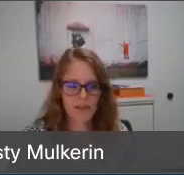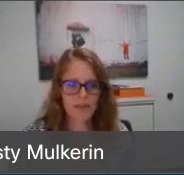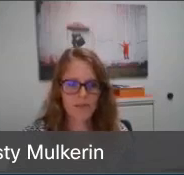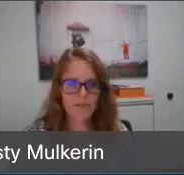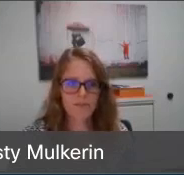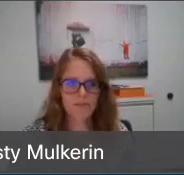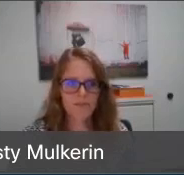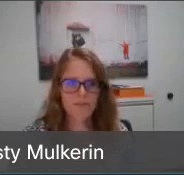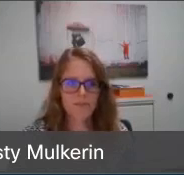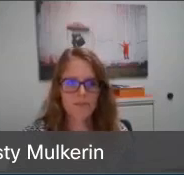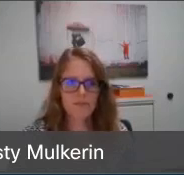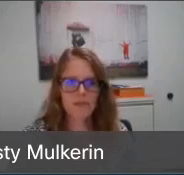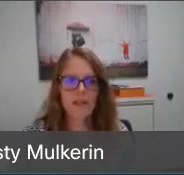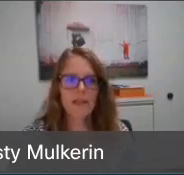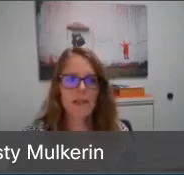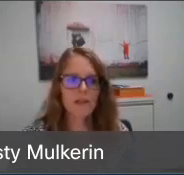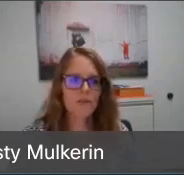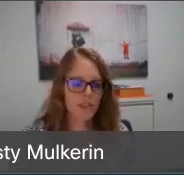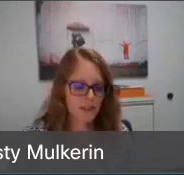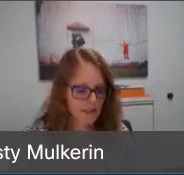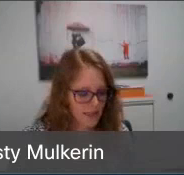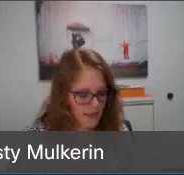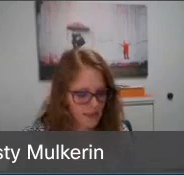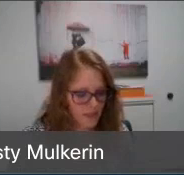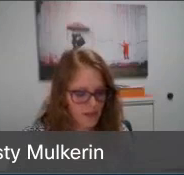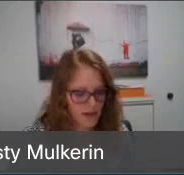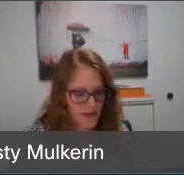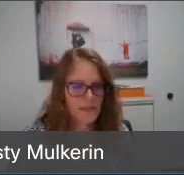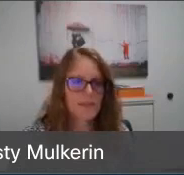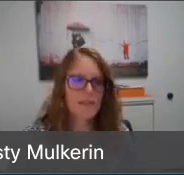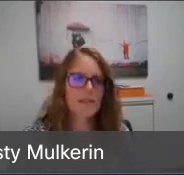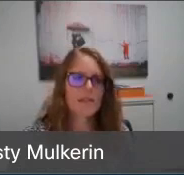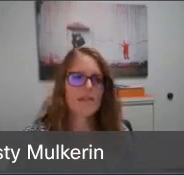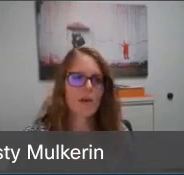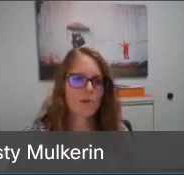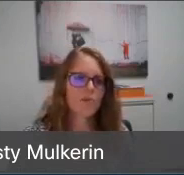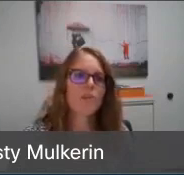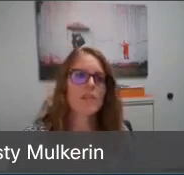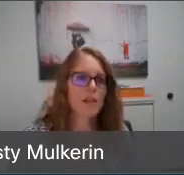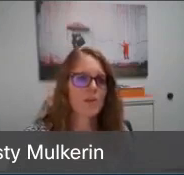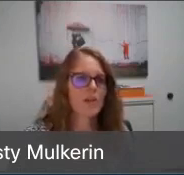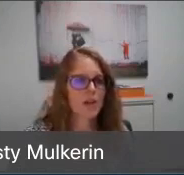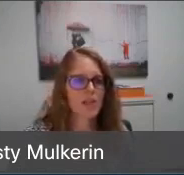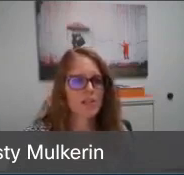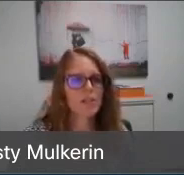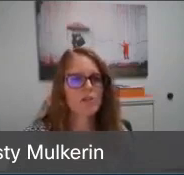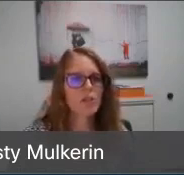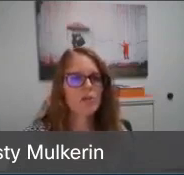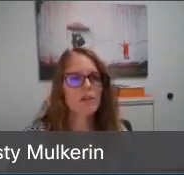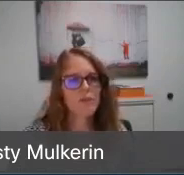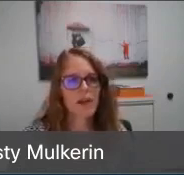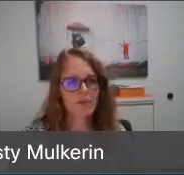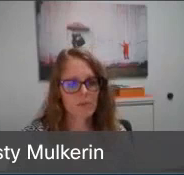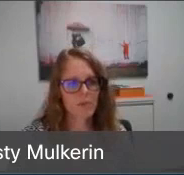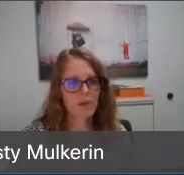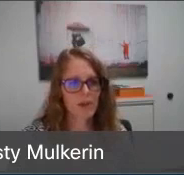mental illness. And unfortunately, this number is more than doubled in corrections. So